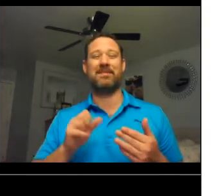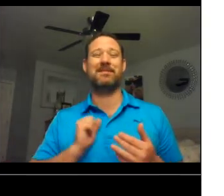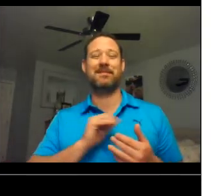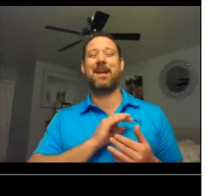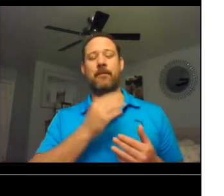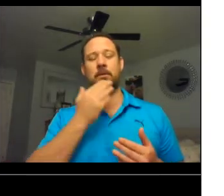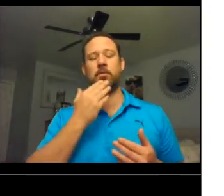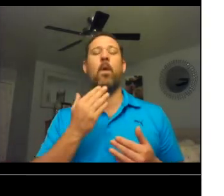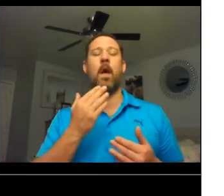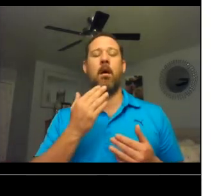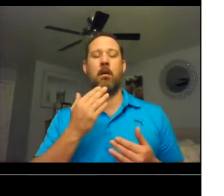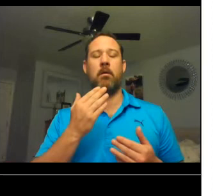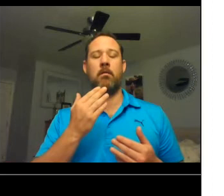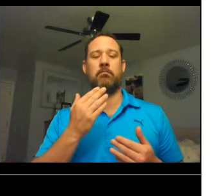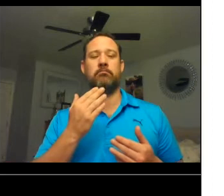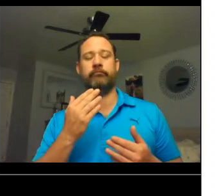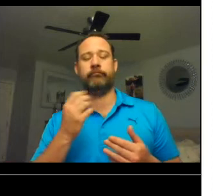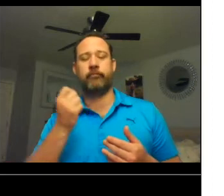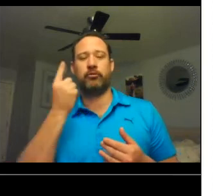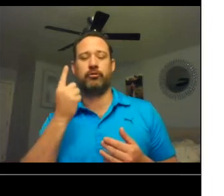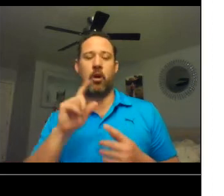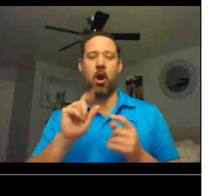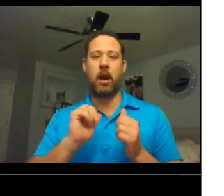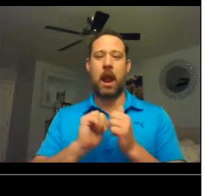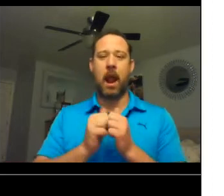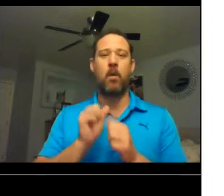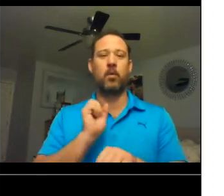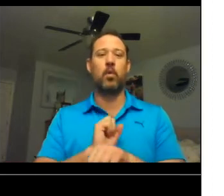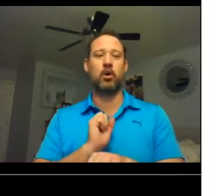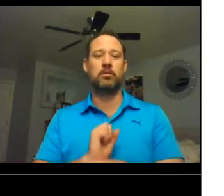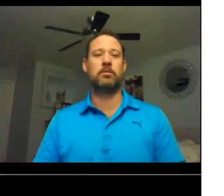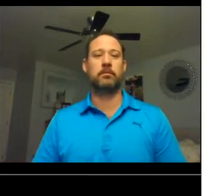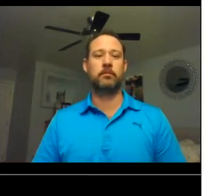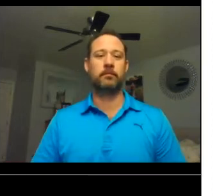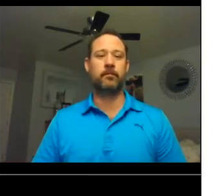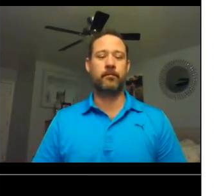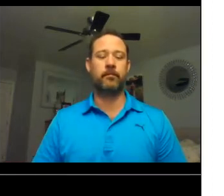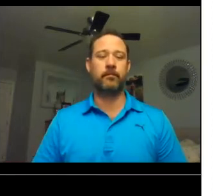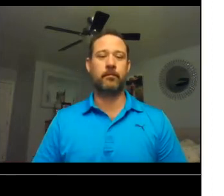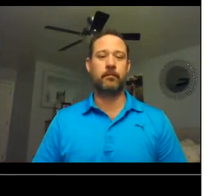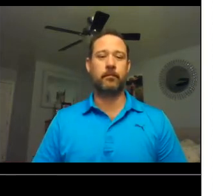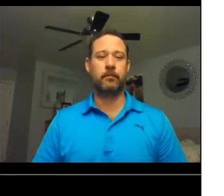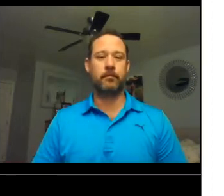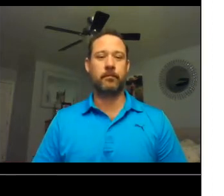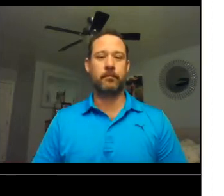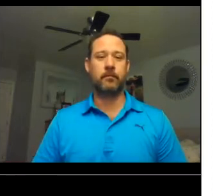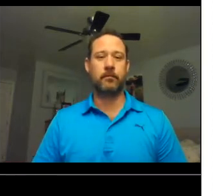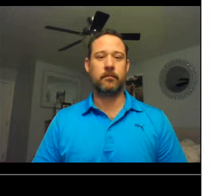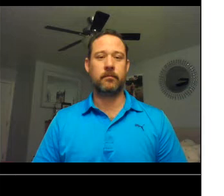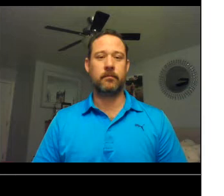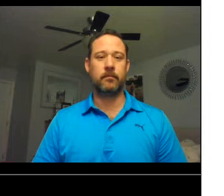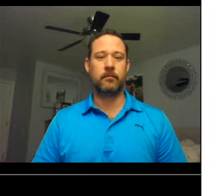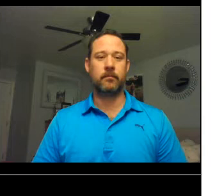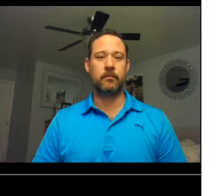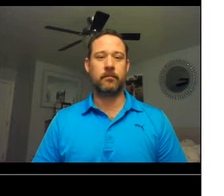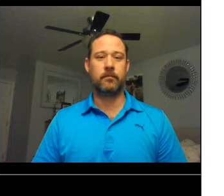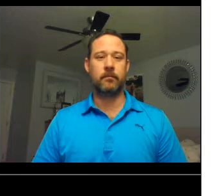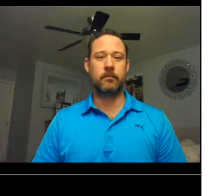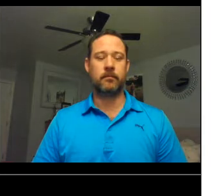it works. So this is kind of how it may look unless we're meeting in person.